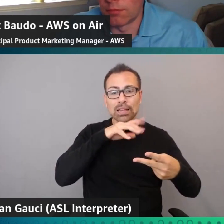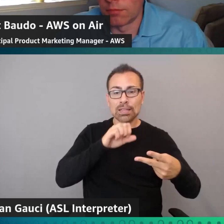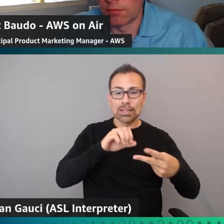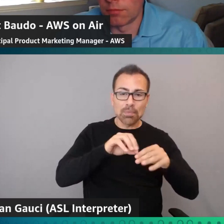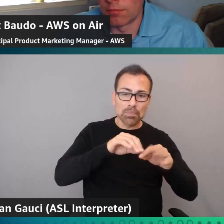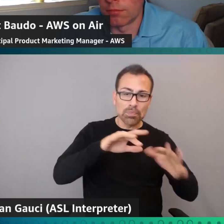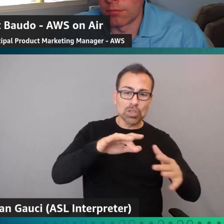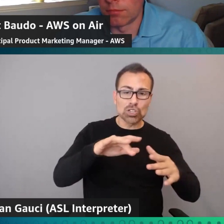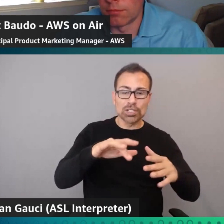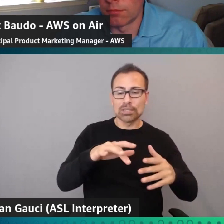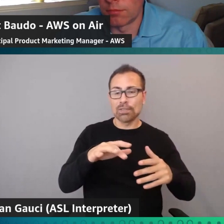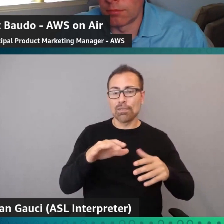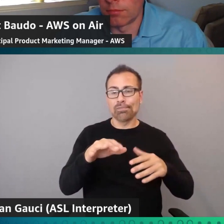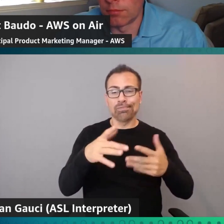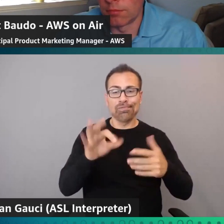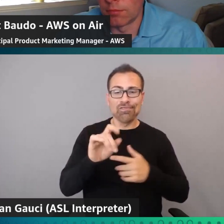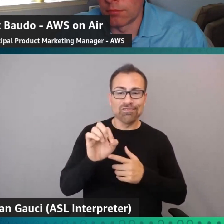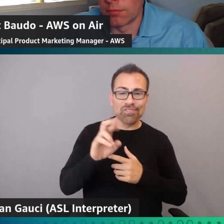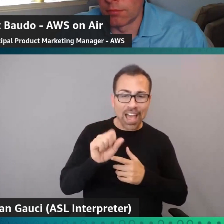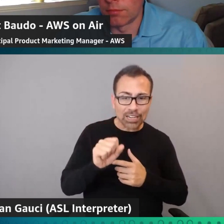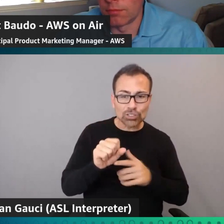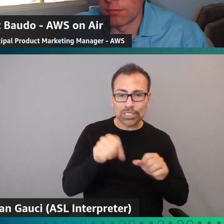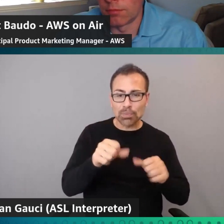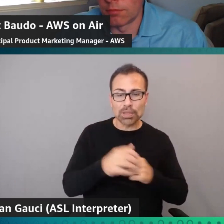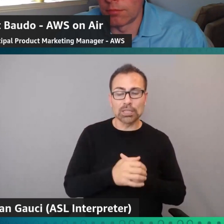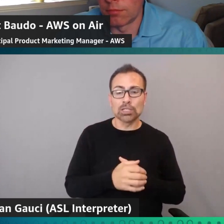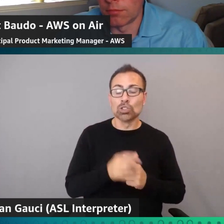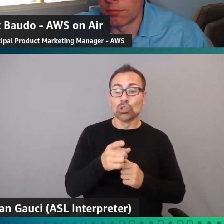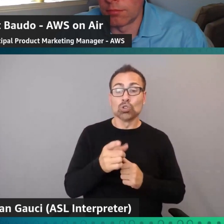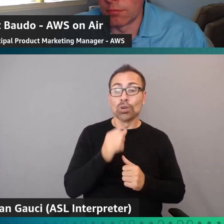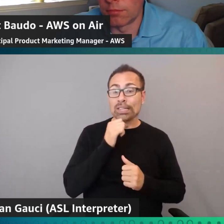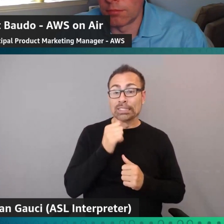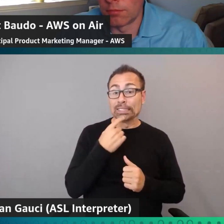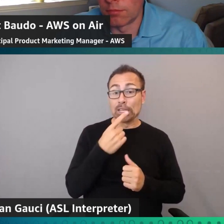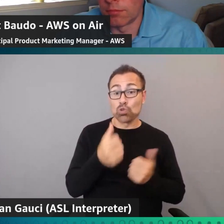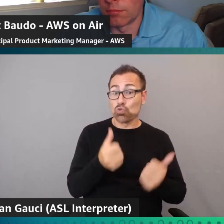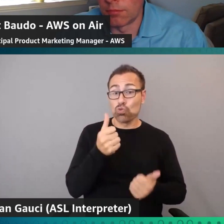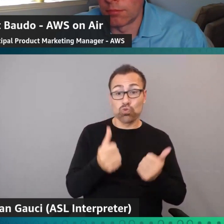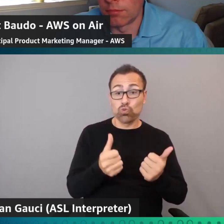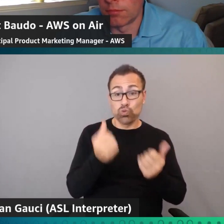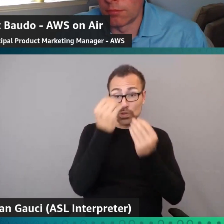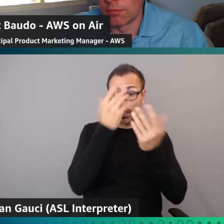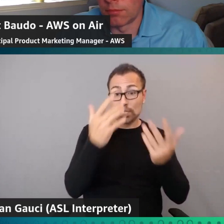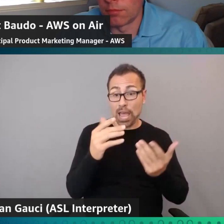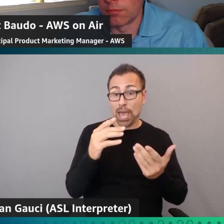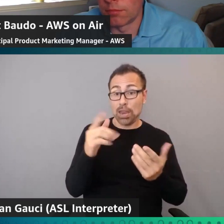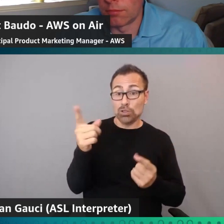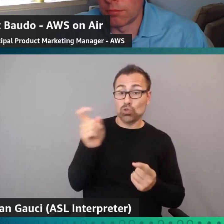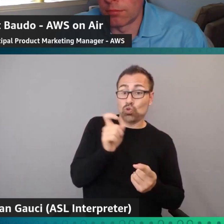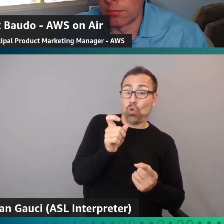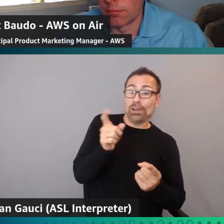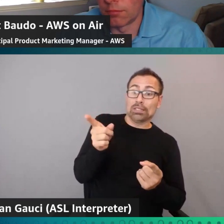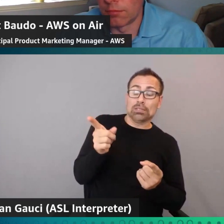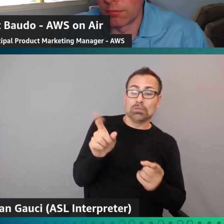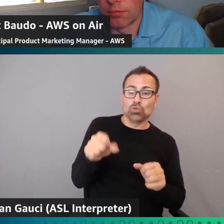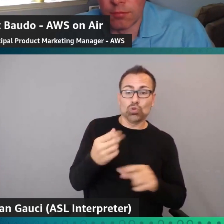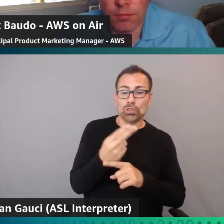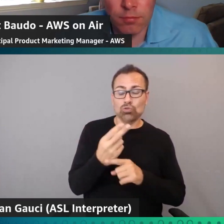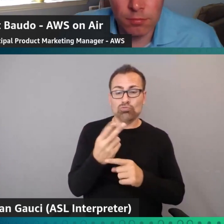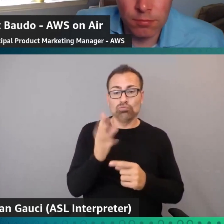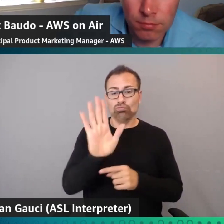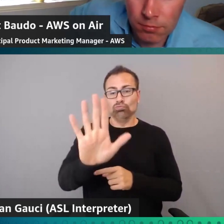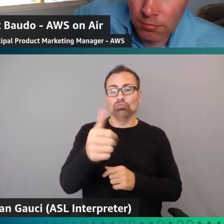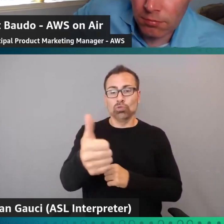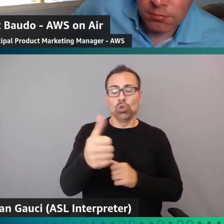emission factors. So it doesn't dictate which data source you should use. You can initialize your own. And we are sort of extending and playing